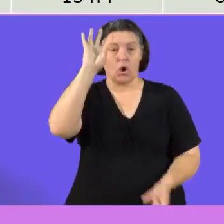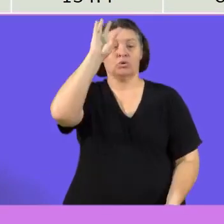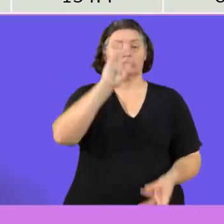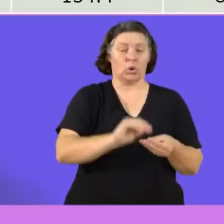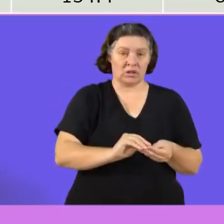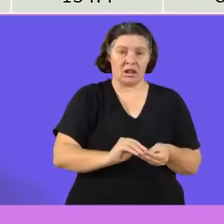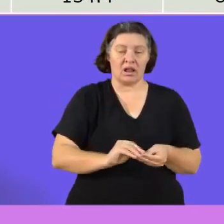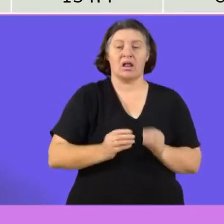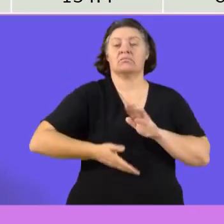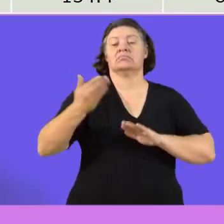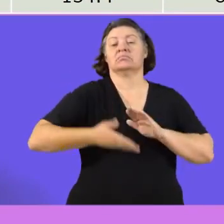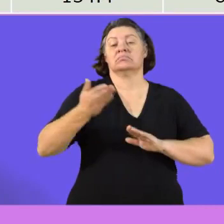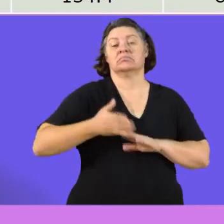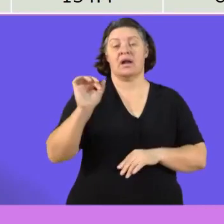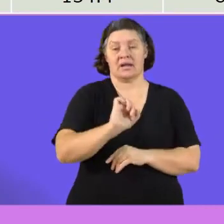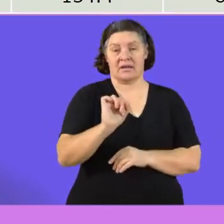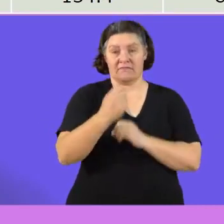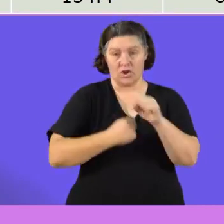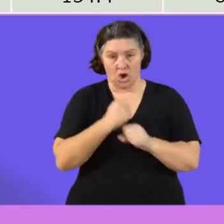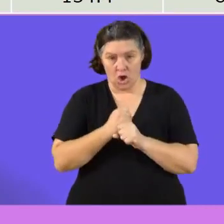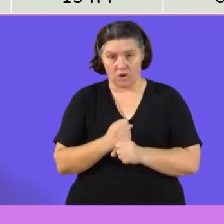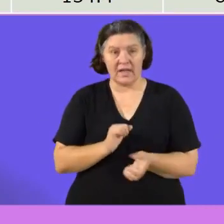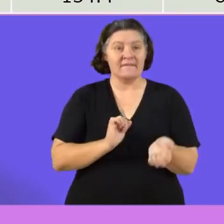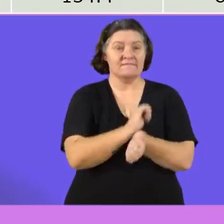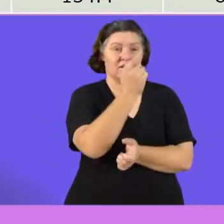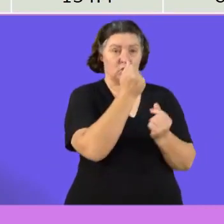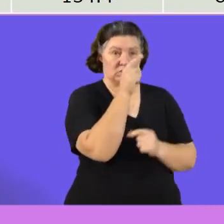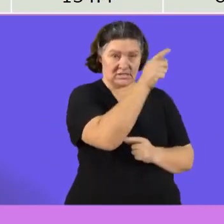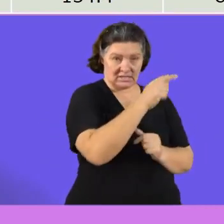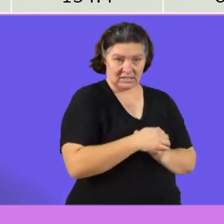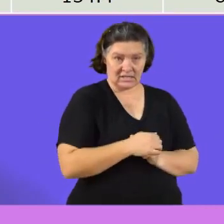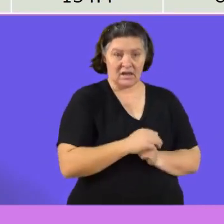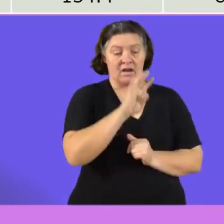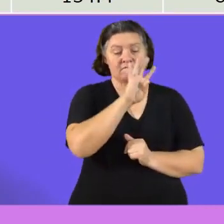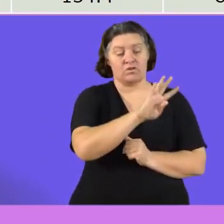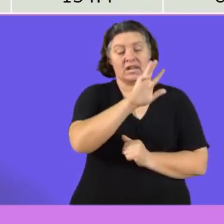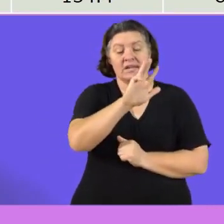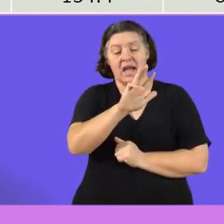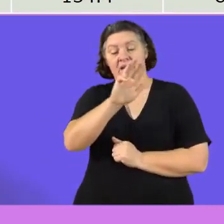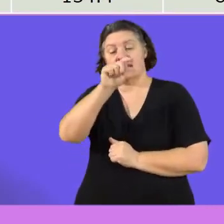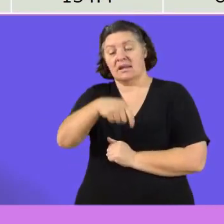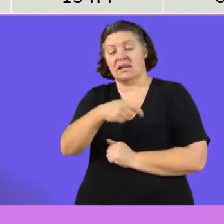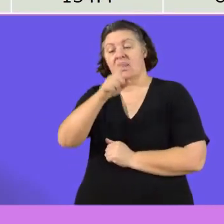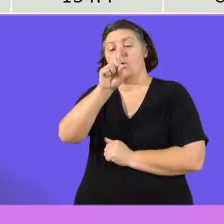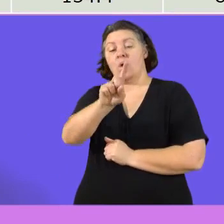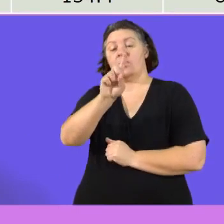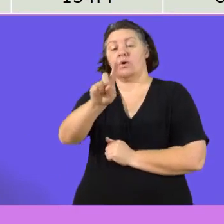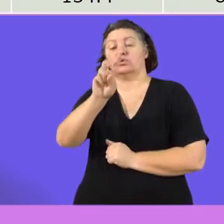13,685 Rand. So what is the total annual running cost? We take our fixed cost of